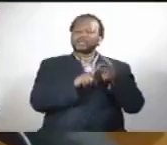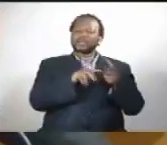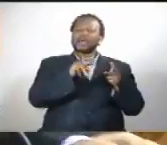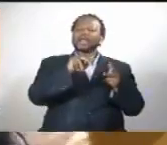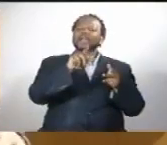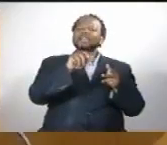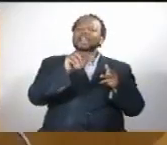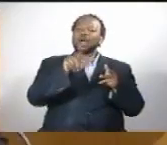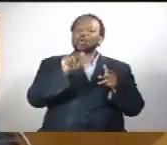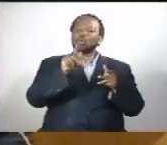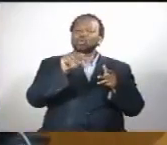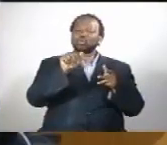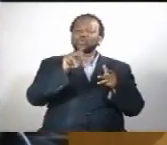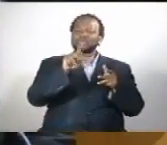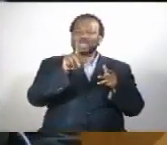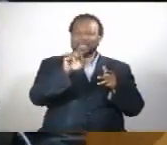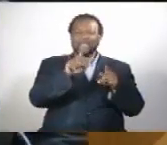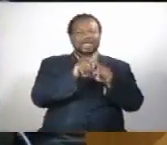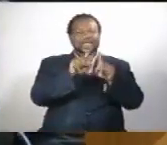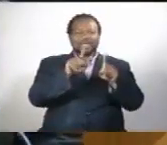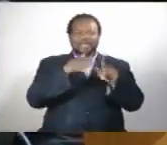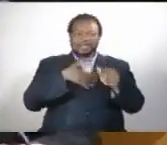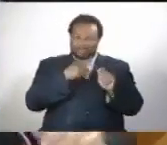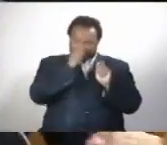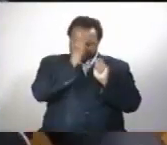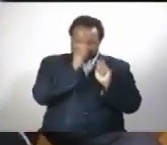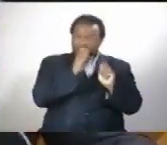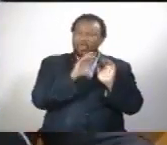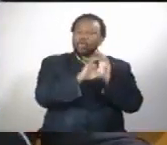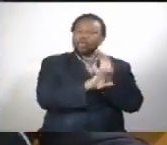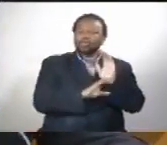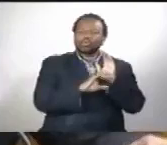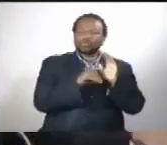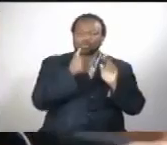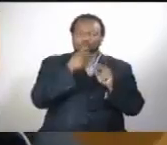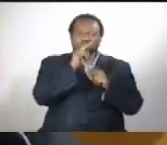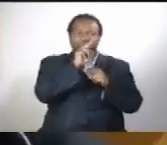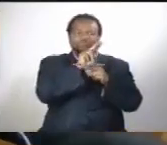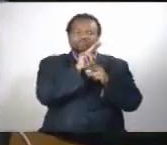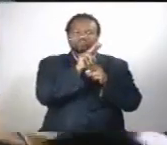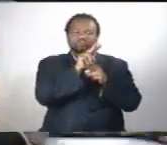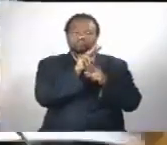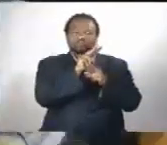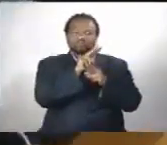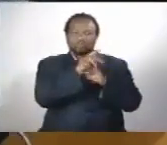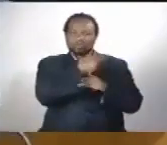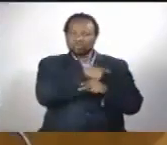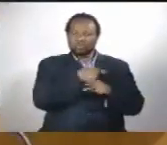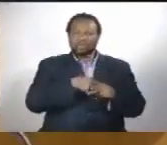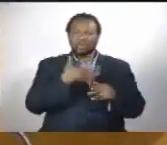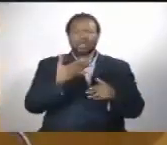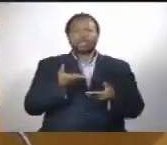Dlakude. How were they upholding the constitution and doing oversight over the executive? Let me show